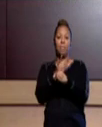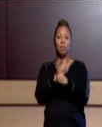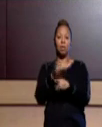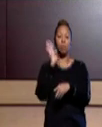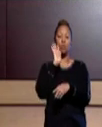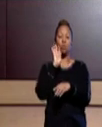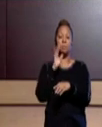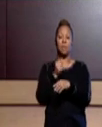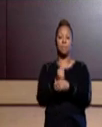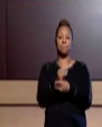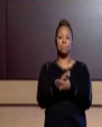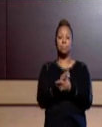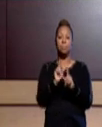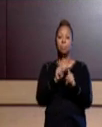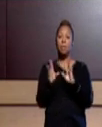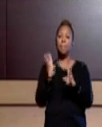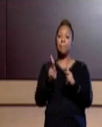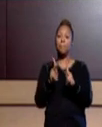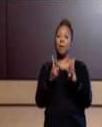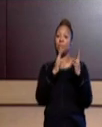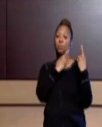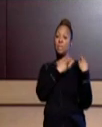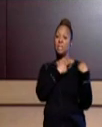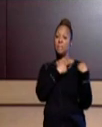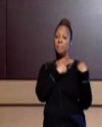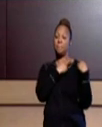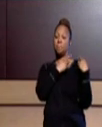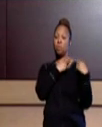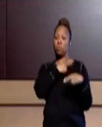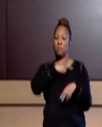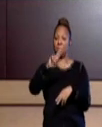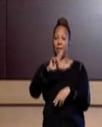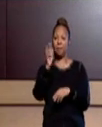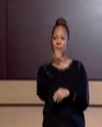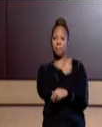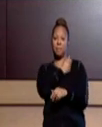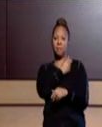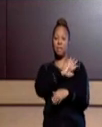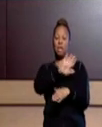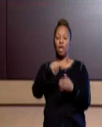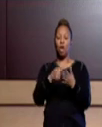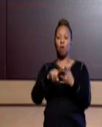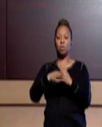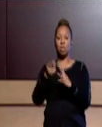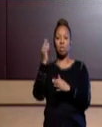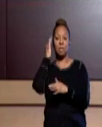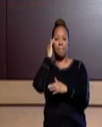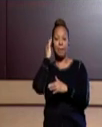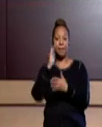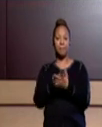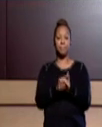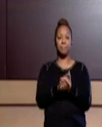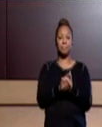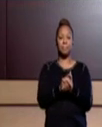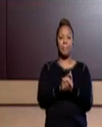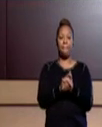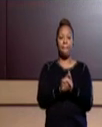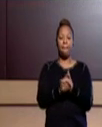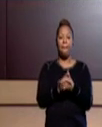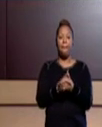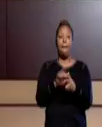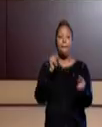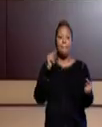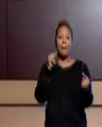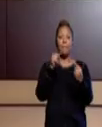over yourself. But people have to respect themselves too. You have to, I believe that it all starts in the mind, honestly. I mean, I do too. My whole